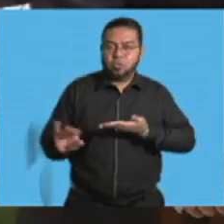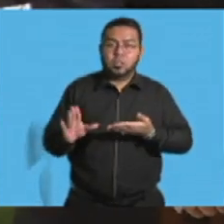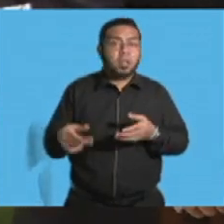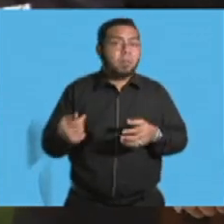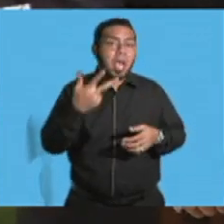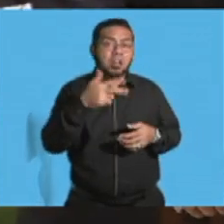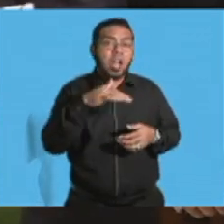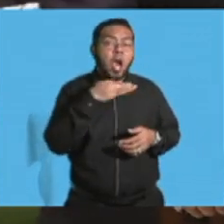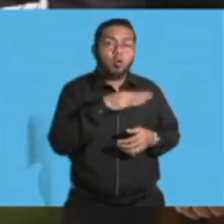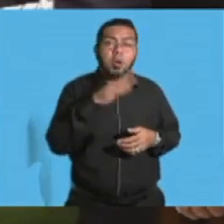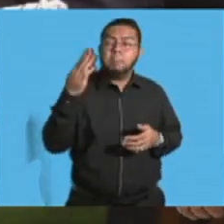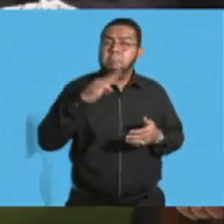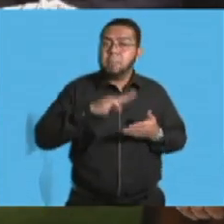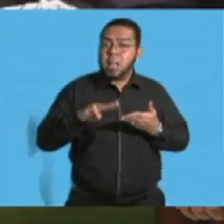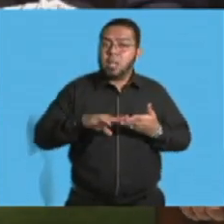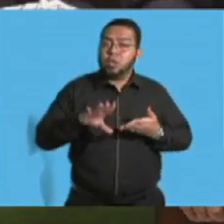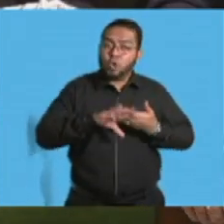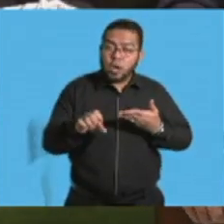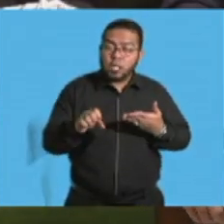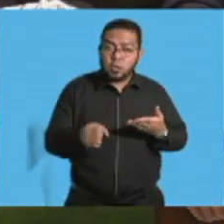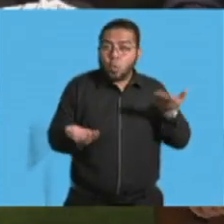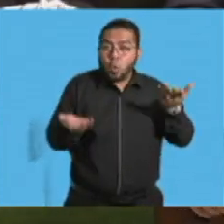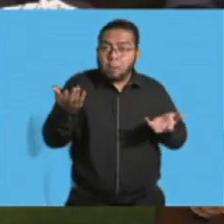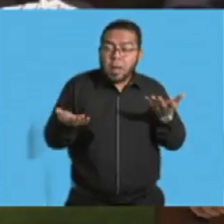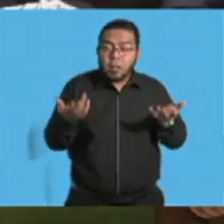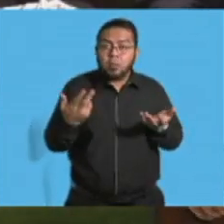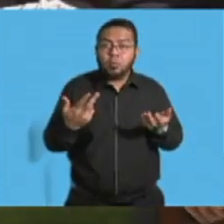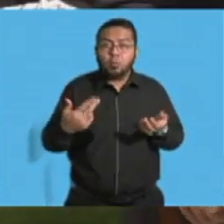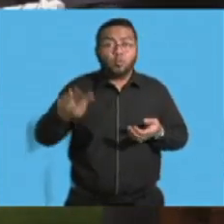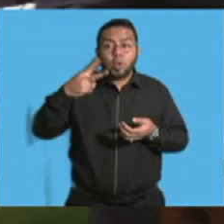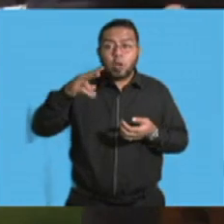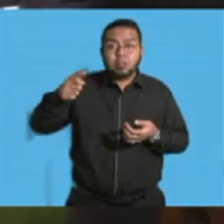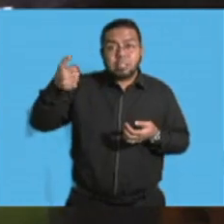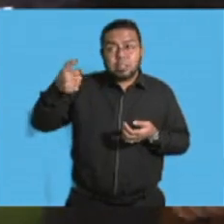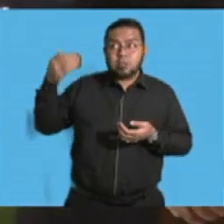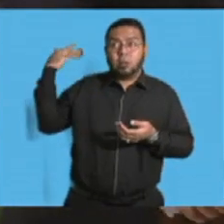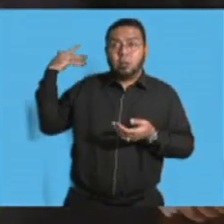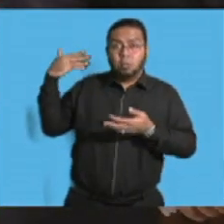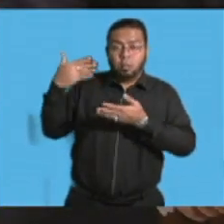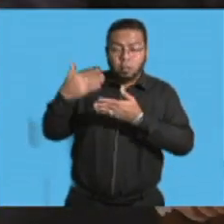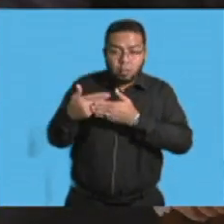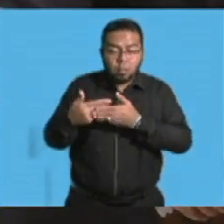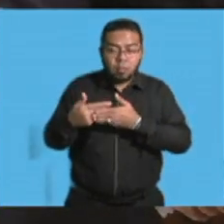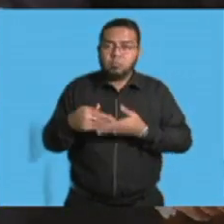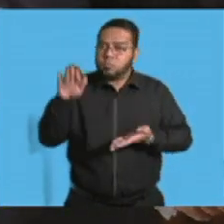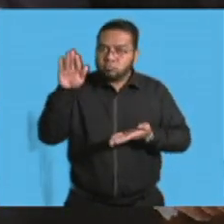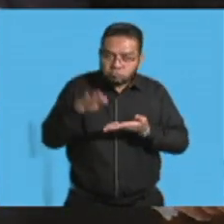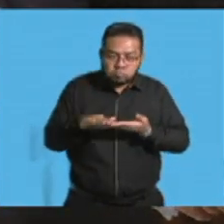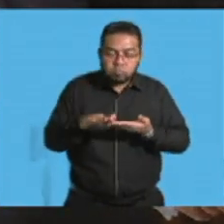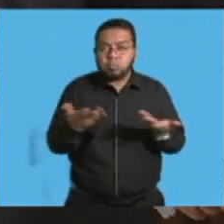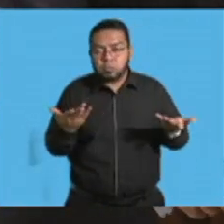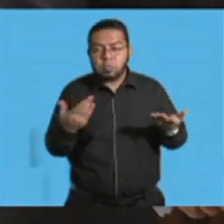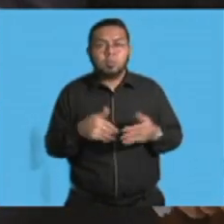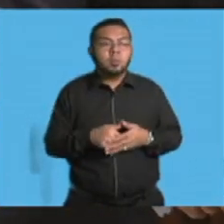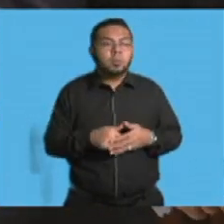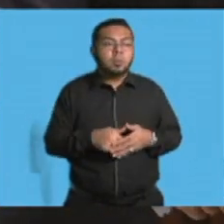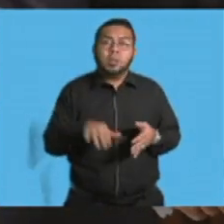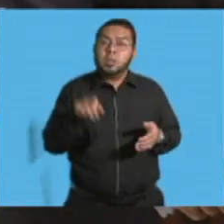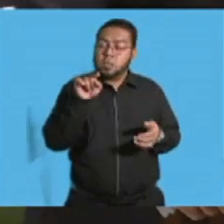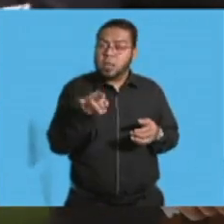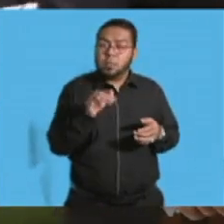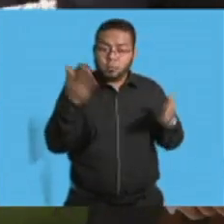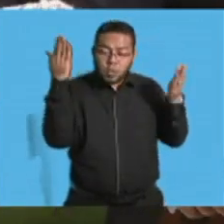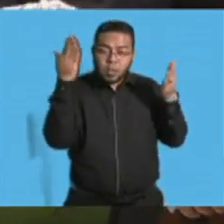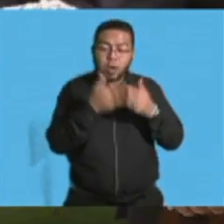million compared to mere $27 million in 2006. These operating savings, Honourable Randondo, are also directed